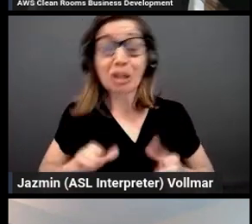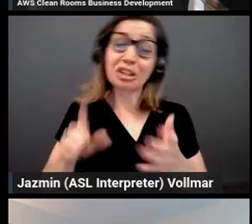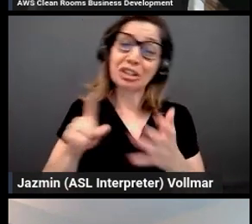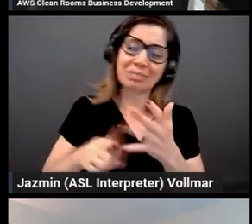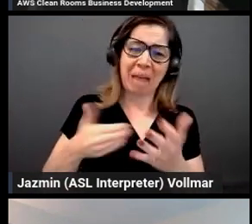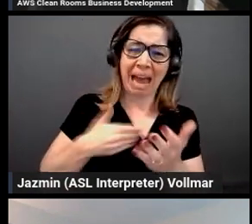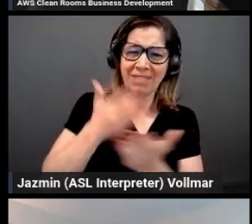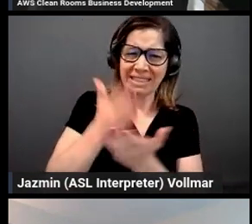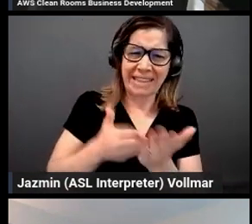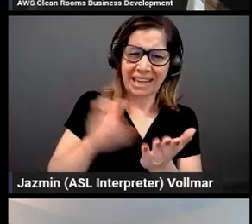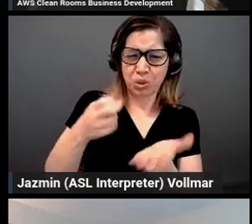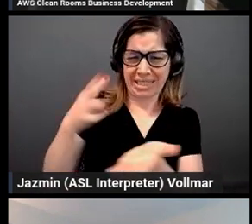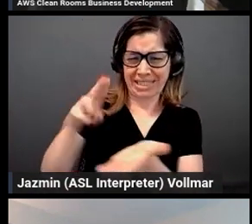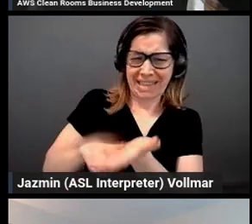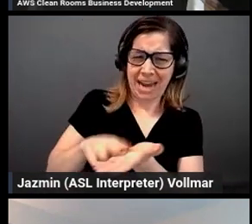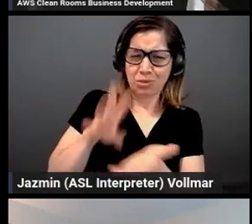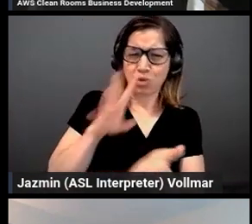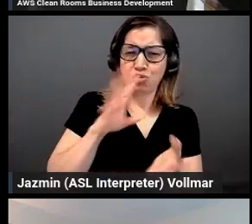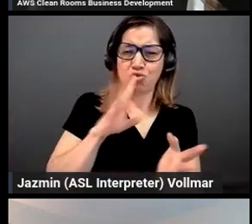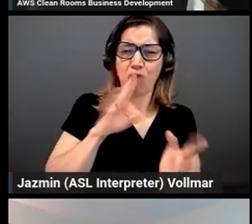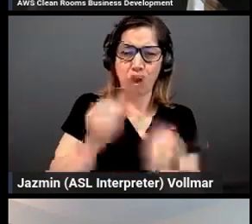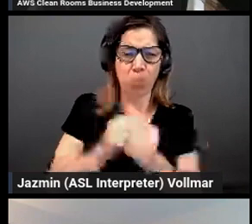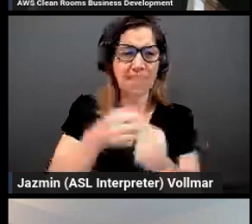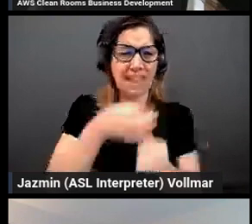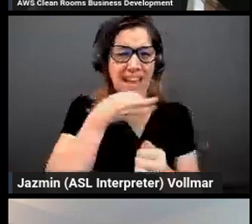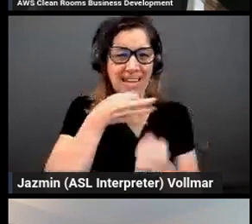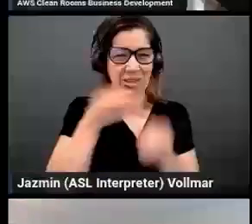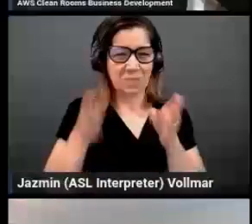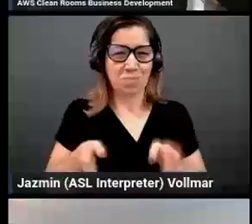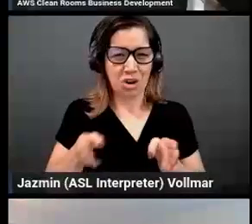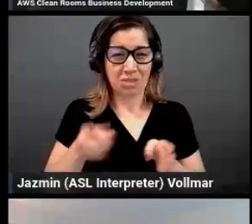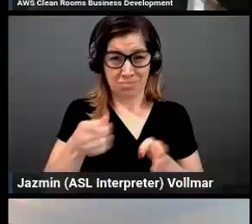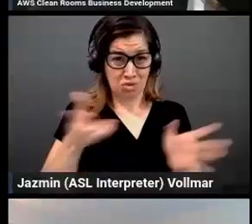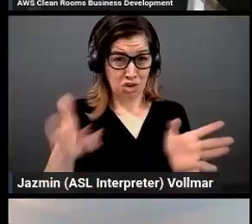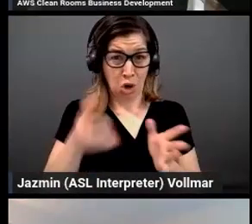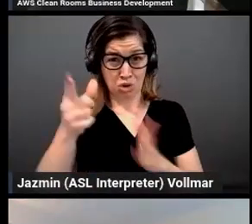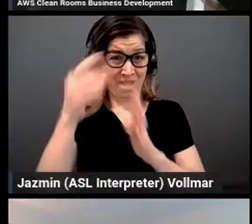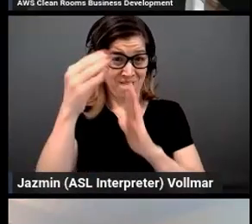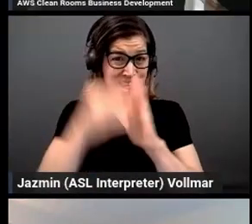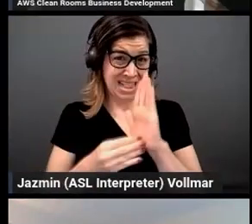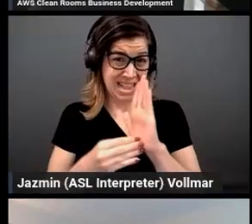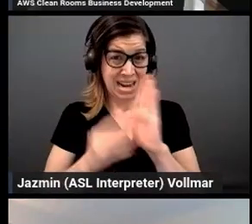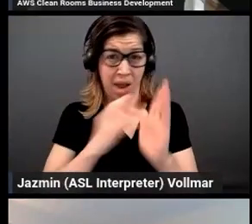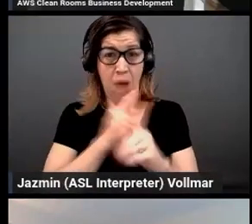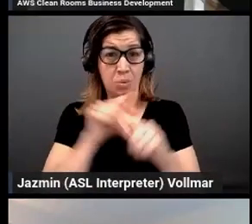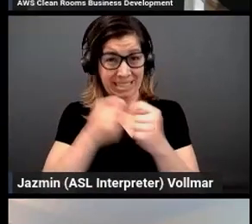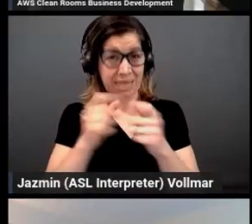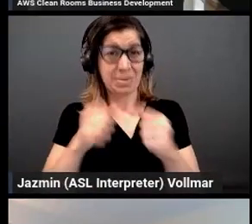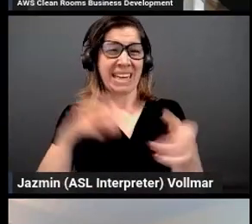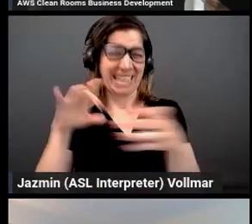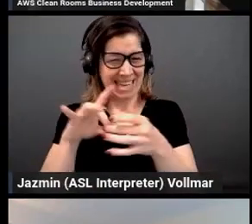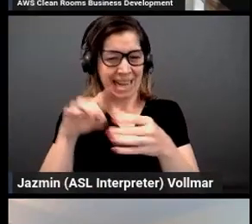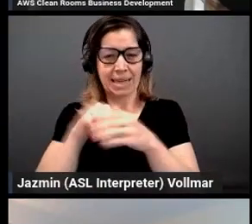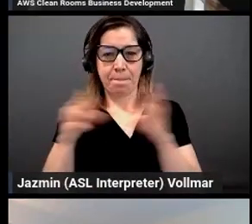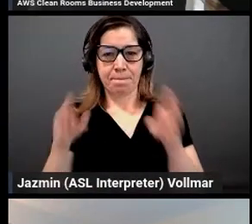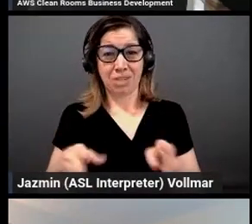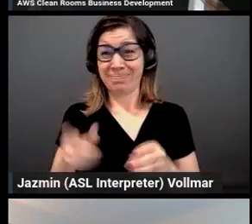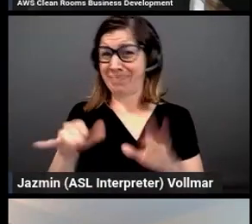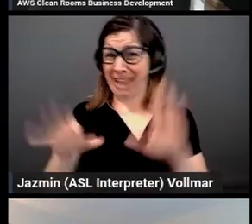an expert. So we encourage you to fill that out so our team can connect in person. That's nice.